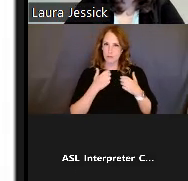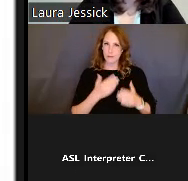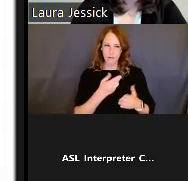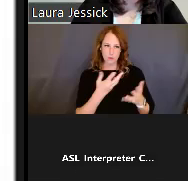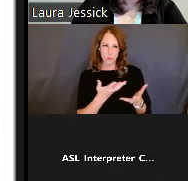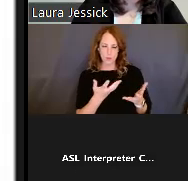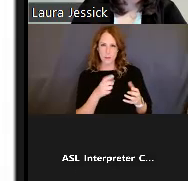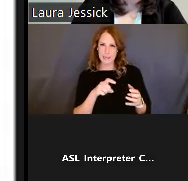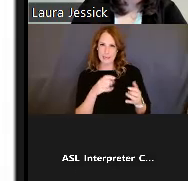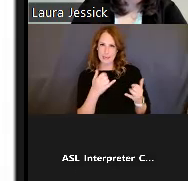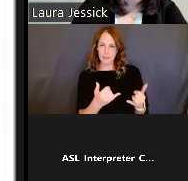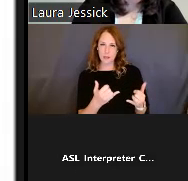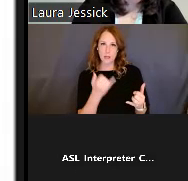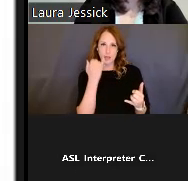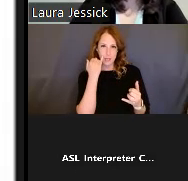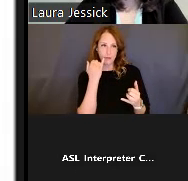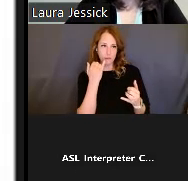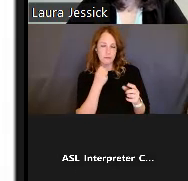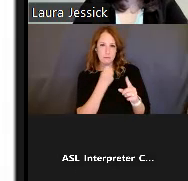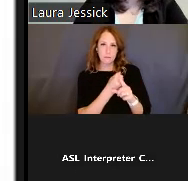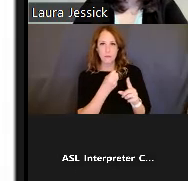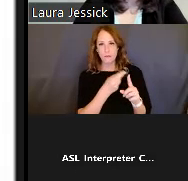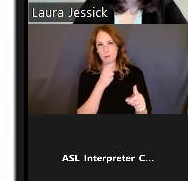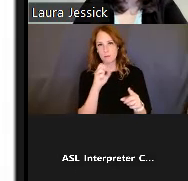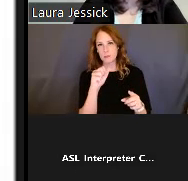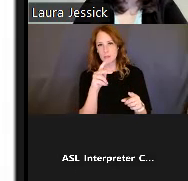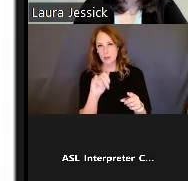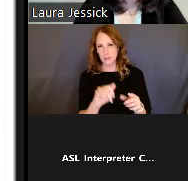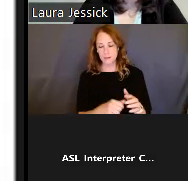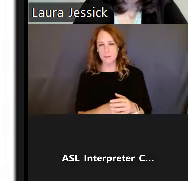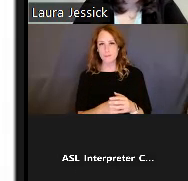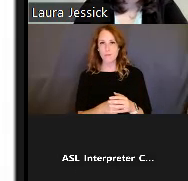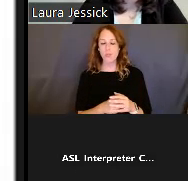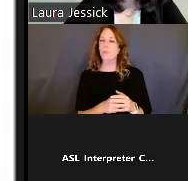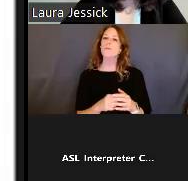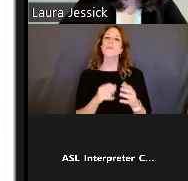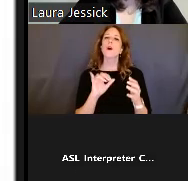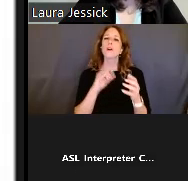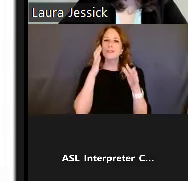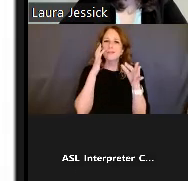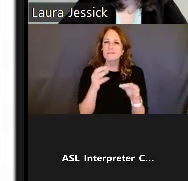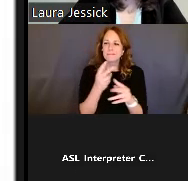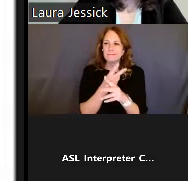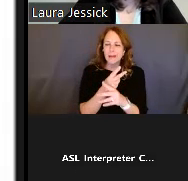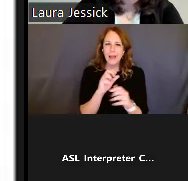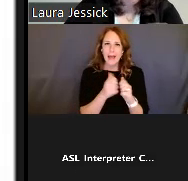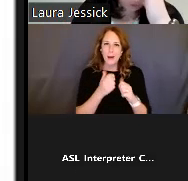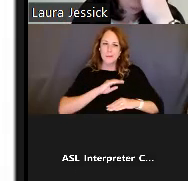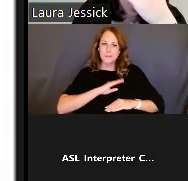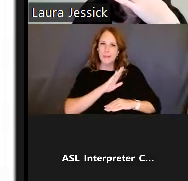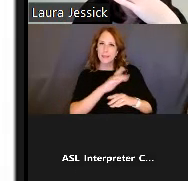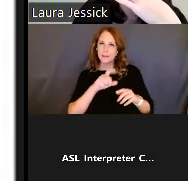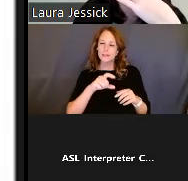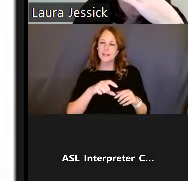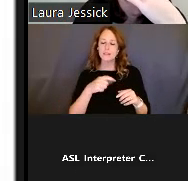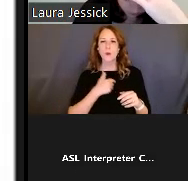been impacted by SAKI. Um, but also we're determining how can we meet those needs, right? Because we know